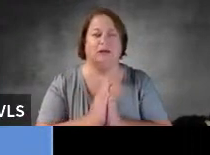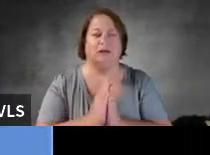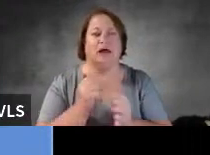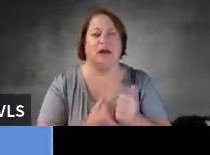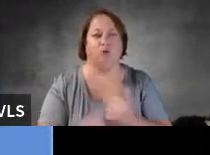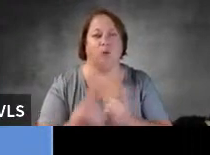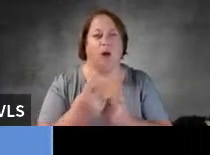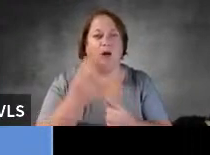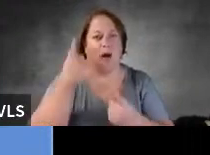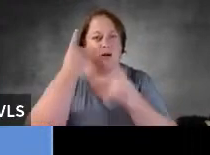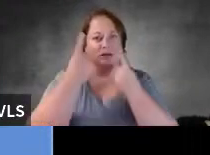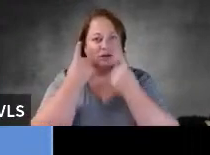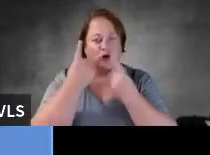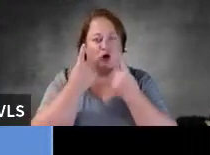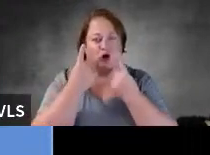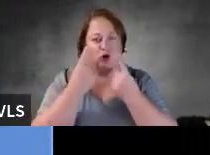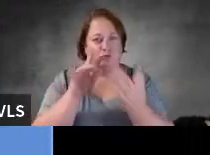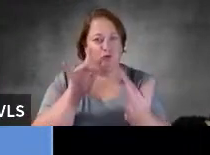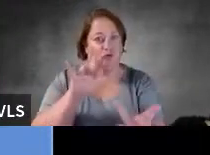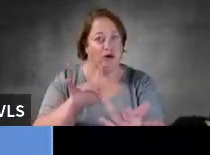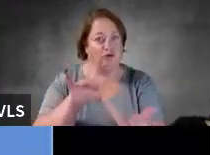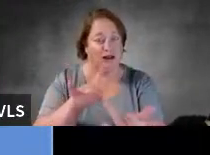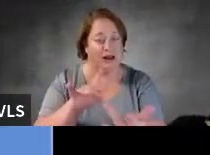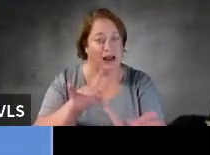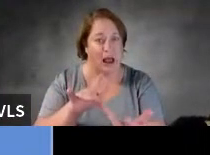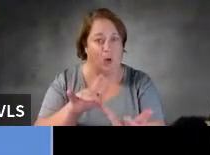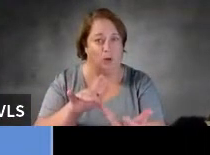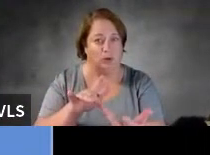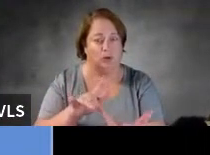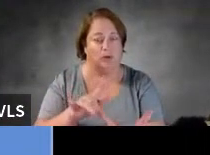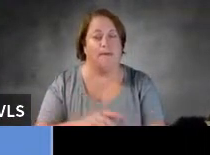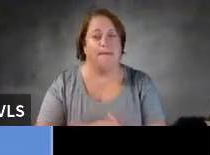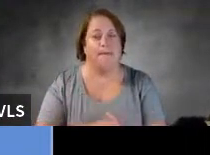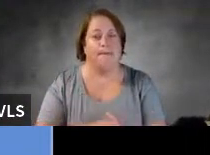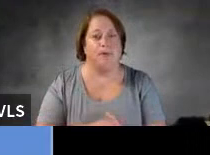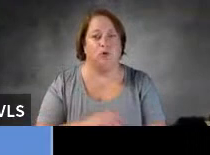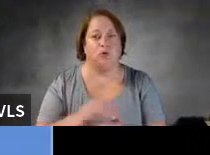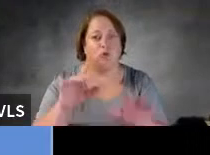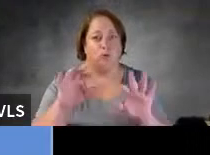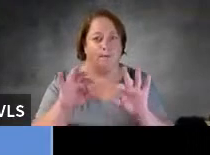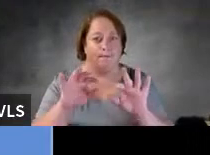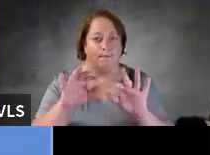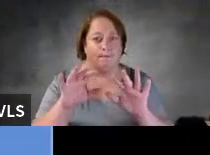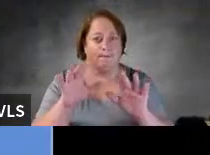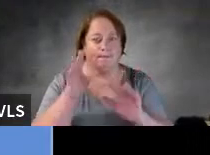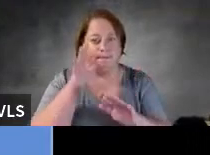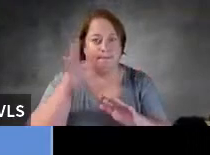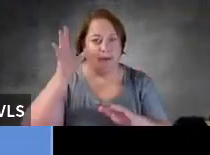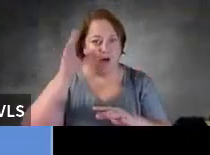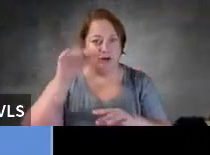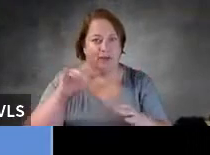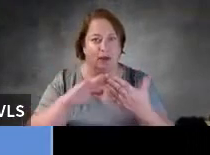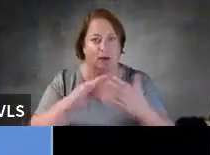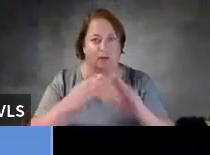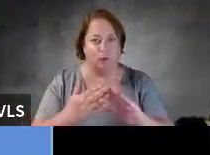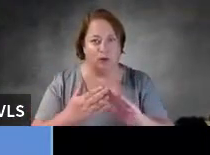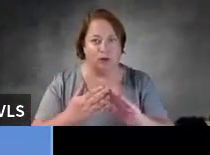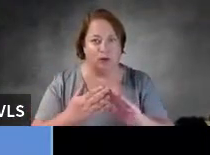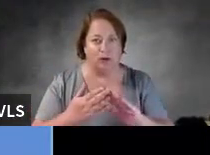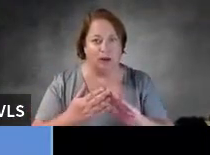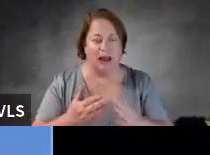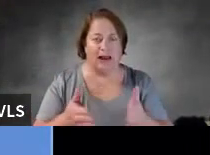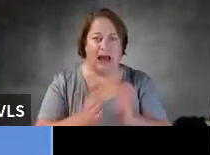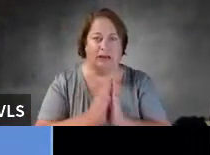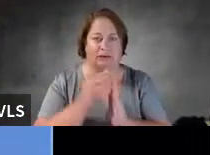everyone consider reaching out proactively to parents within this community and soliciting